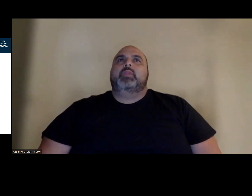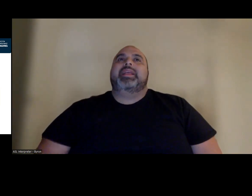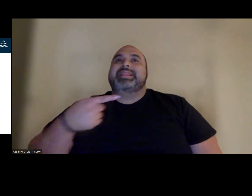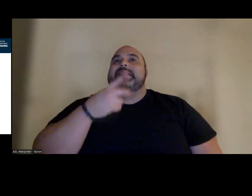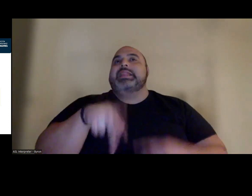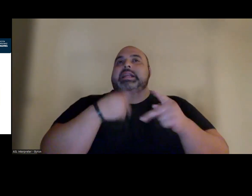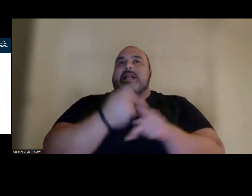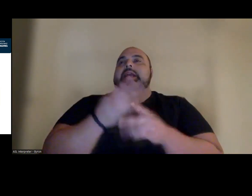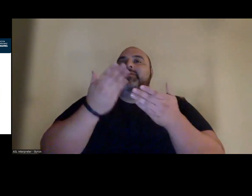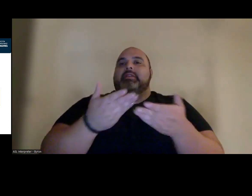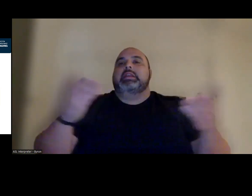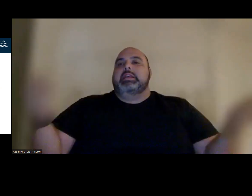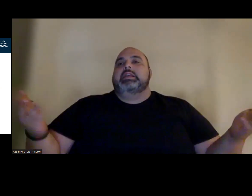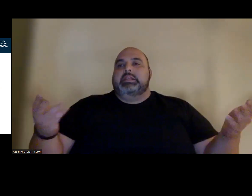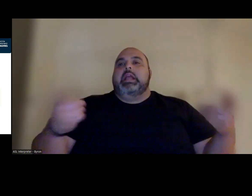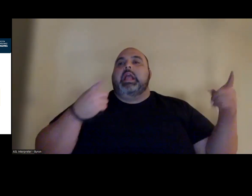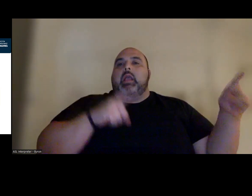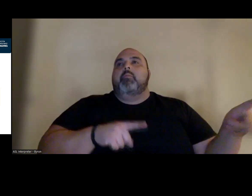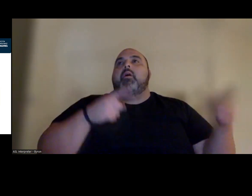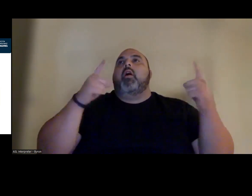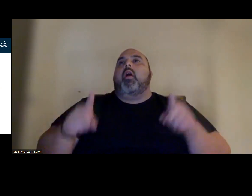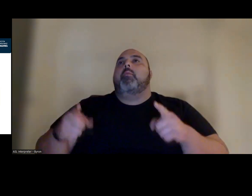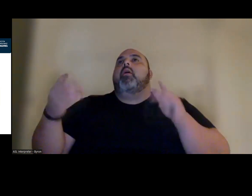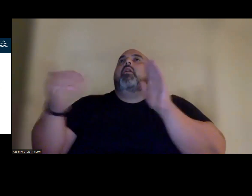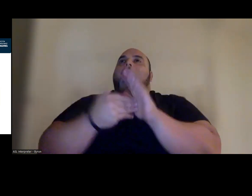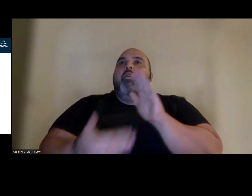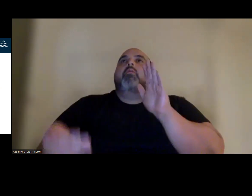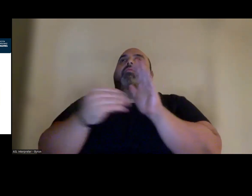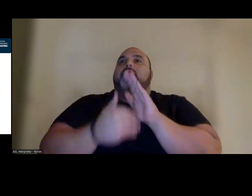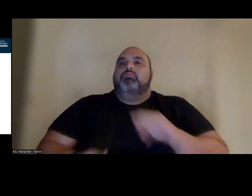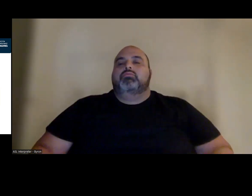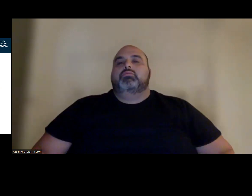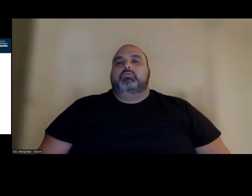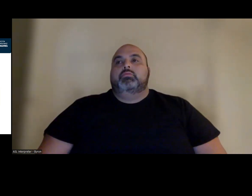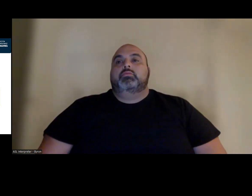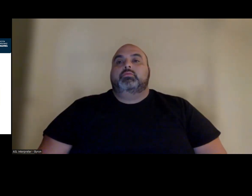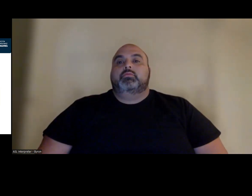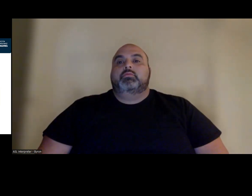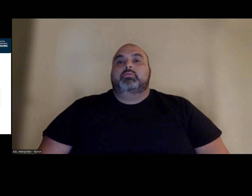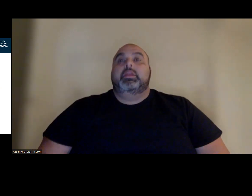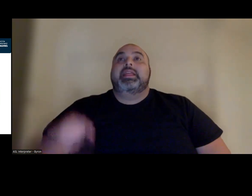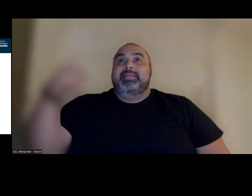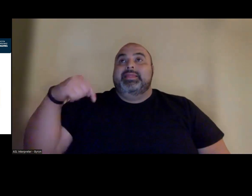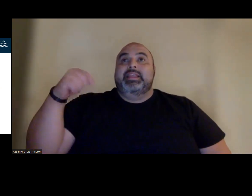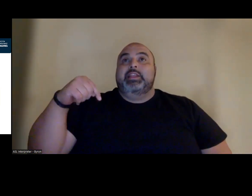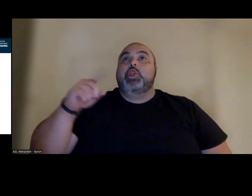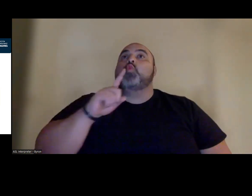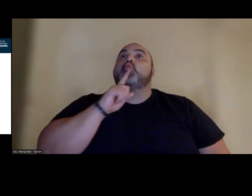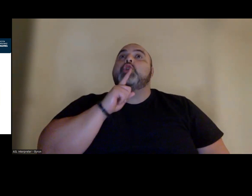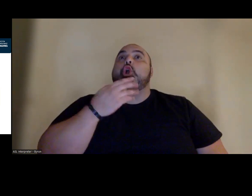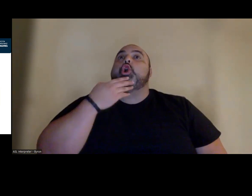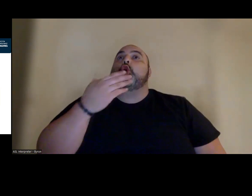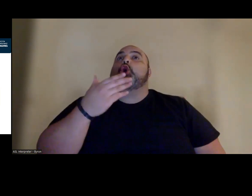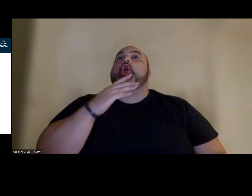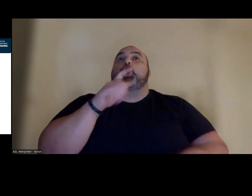stuff that went on time and time again. And this was a very good long